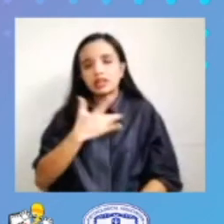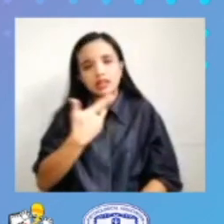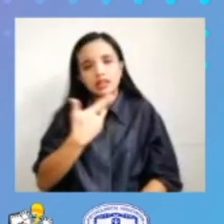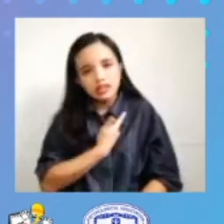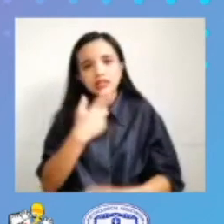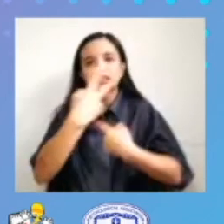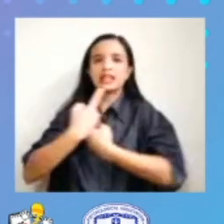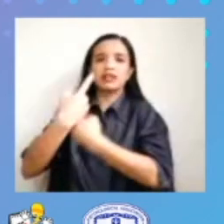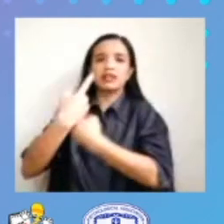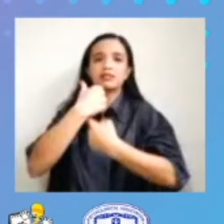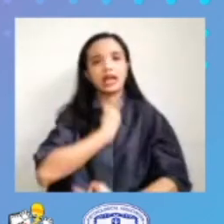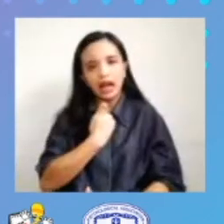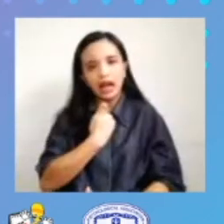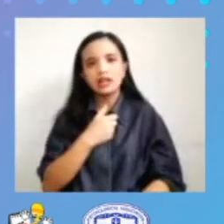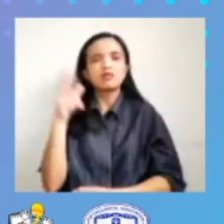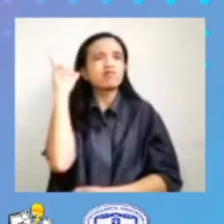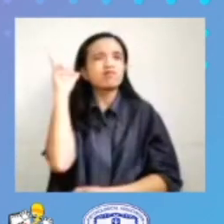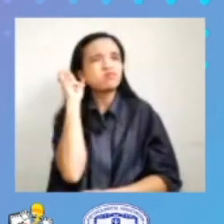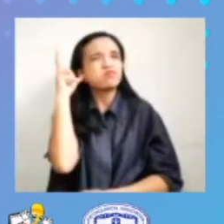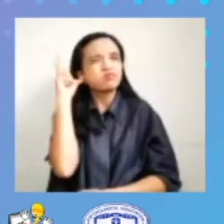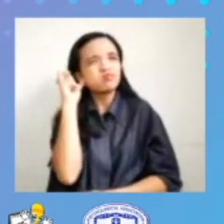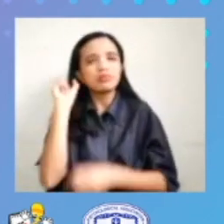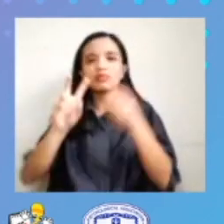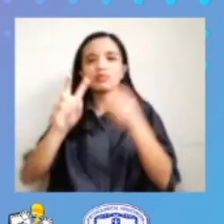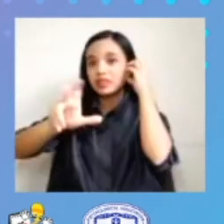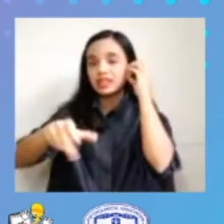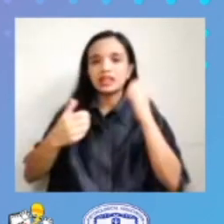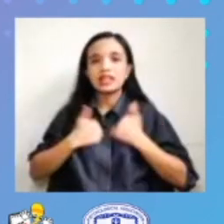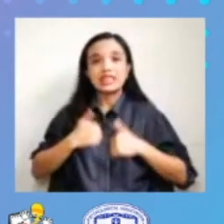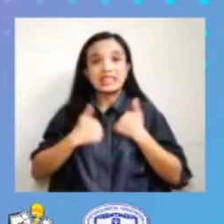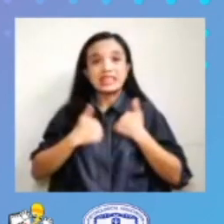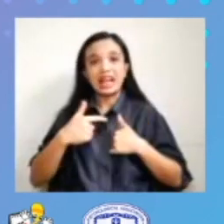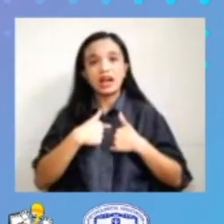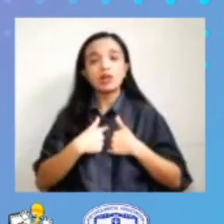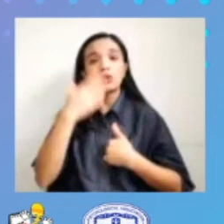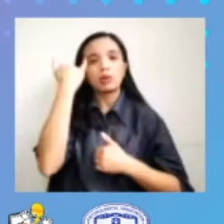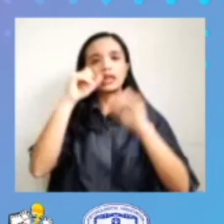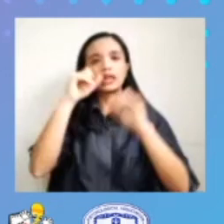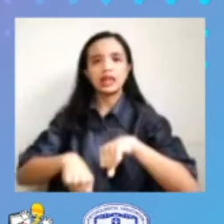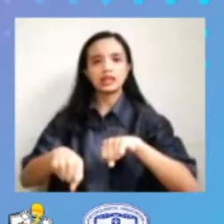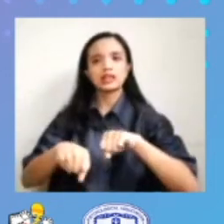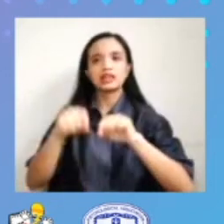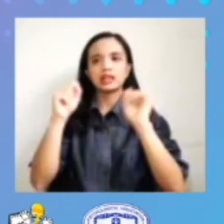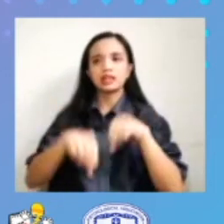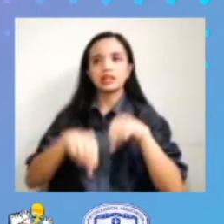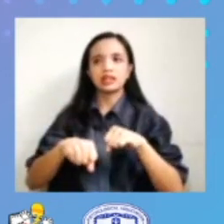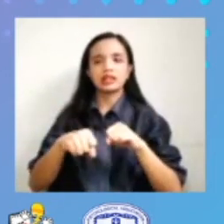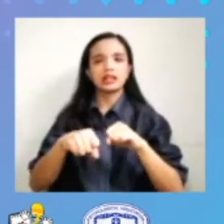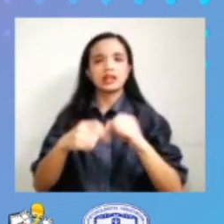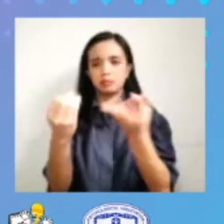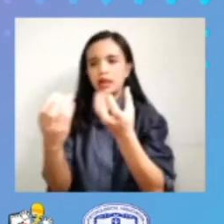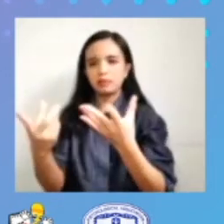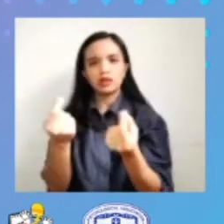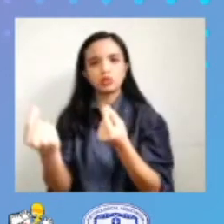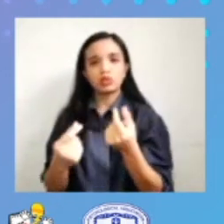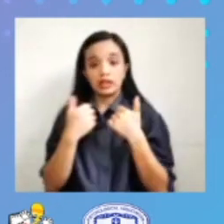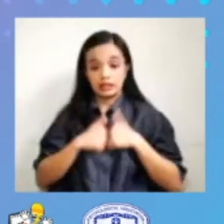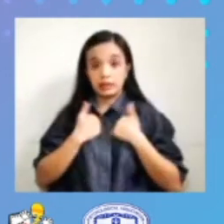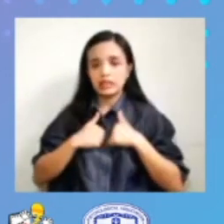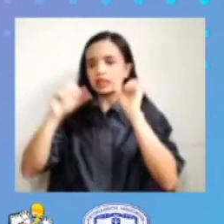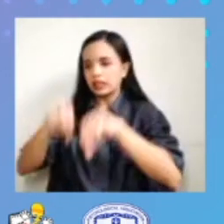have no energy, remember, you cannot say it's depression until a psychologist or a psychiatrist tells you that you're suffering from